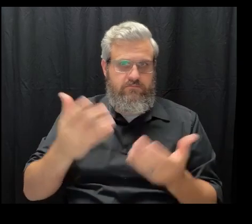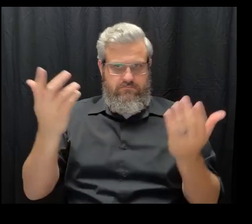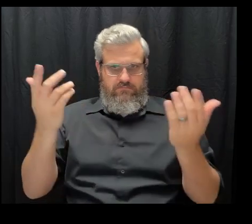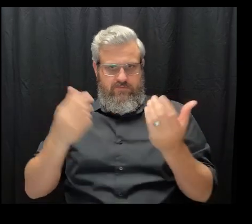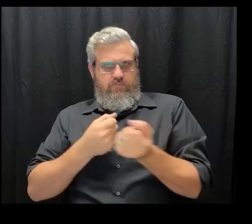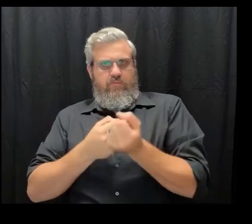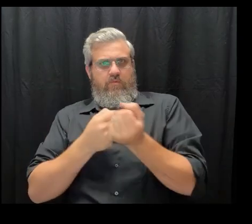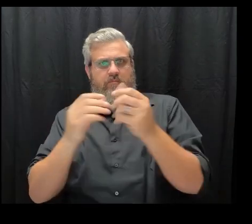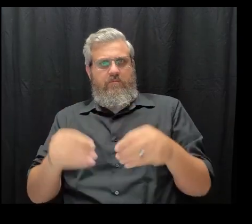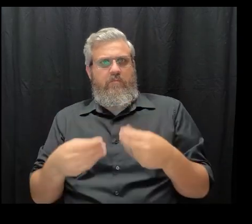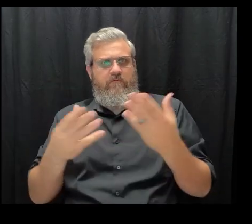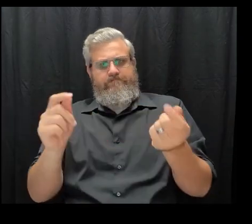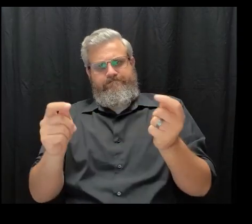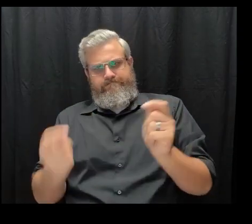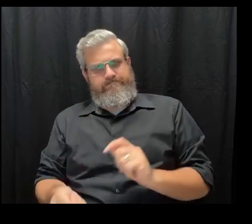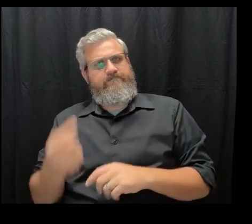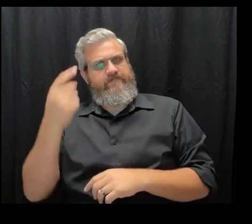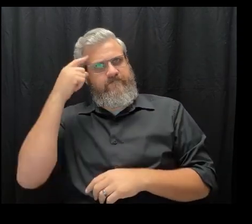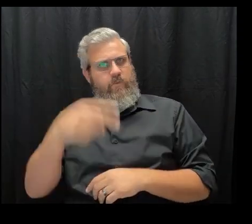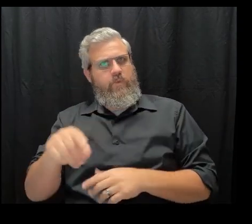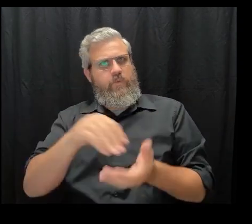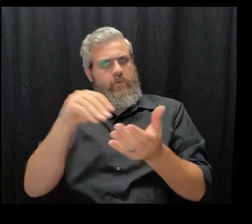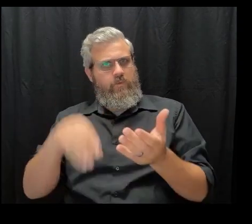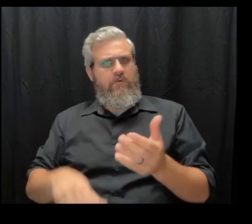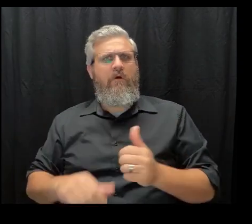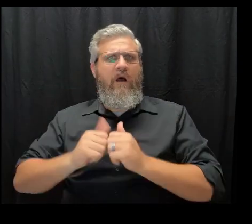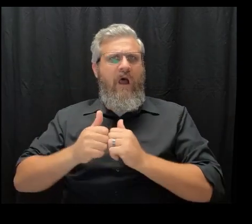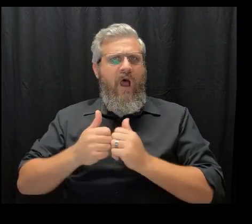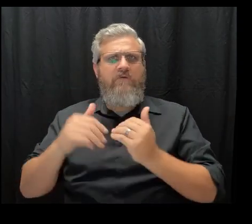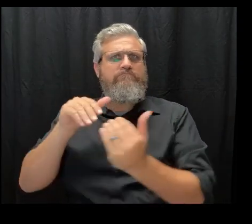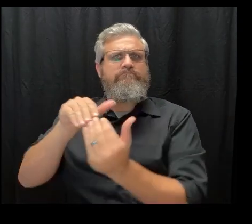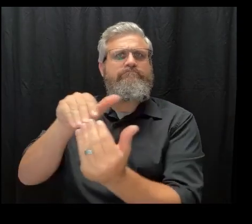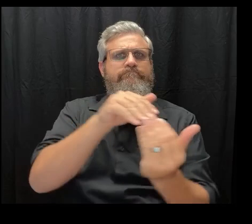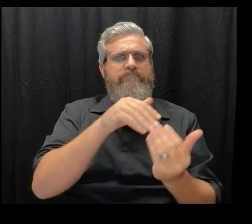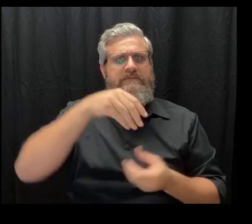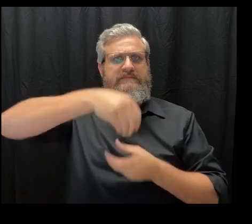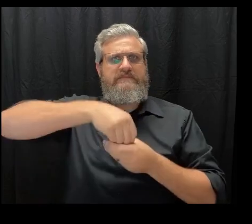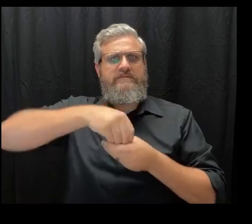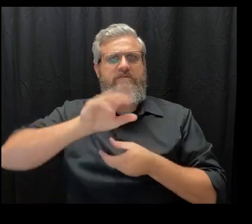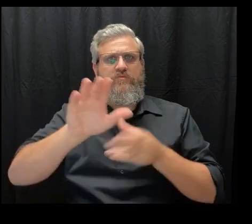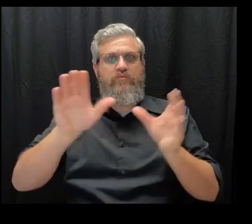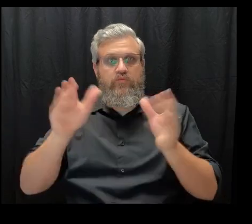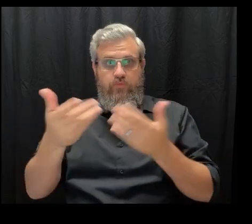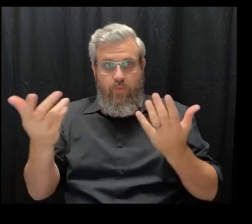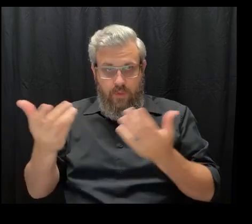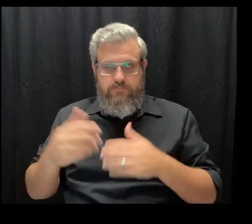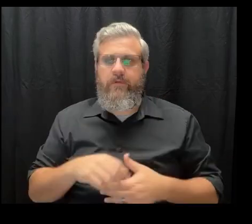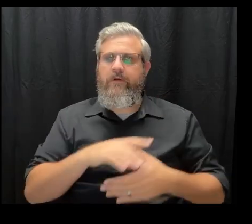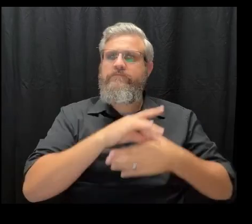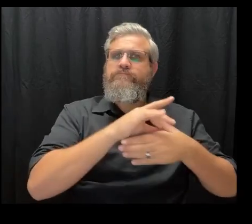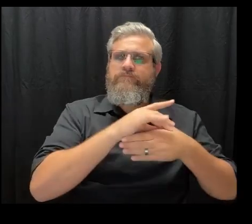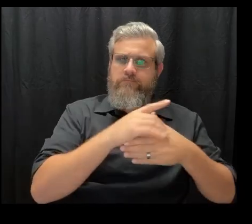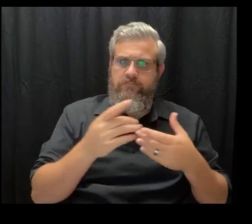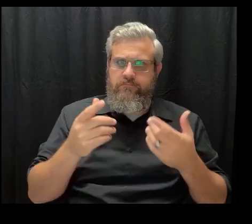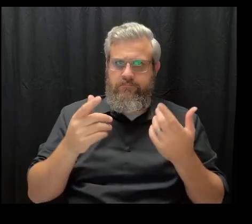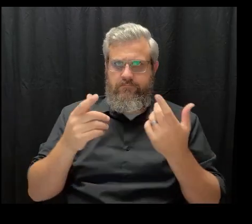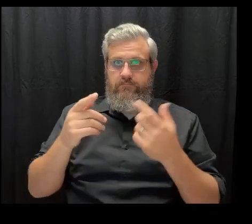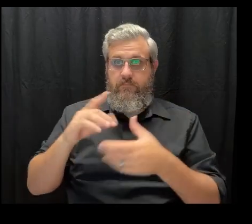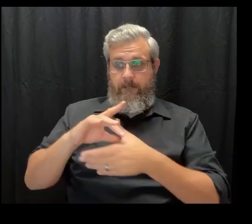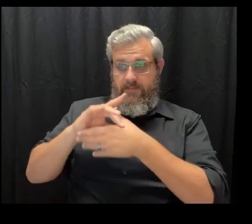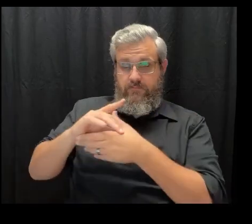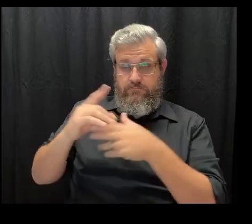provided. Here are a few ways to differentiate in your classroom. By content, adjust the complexity of the